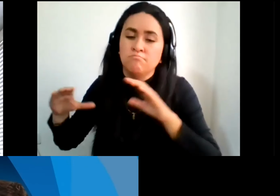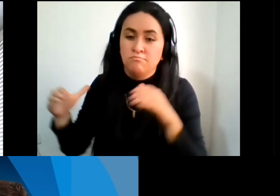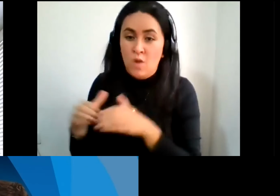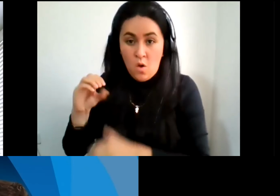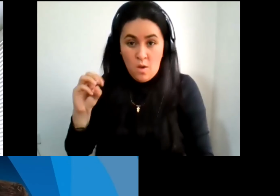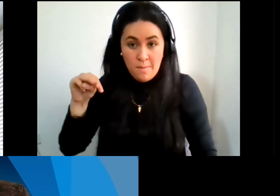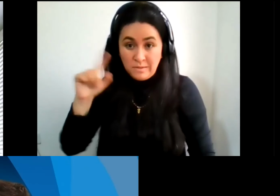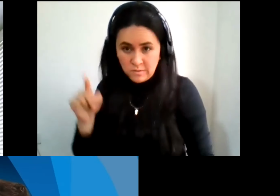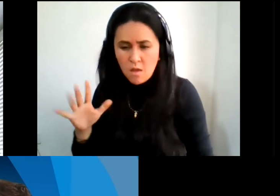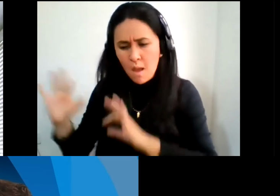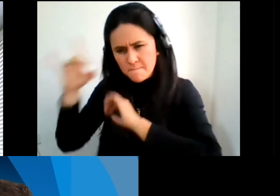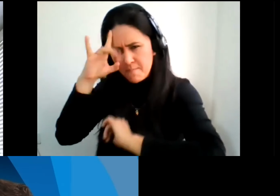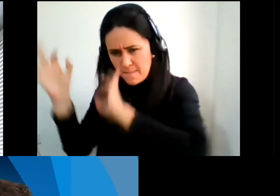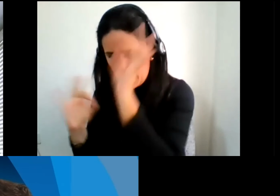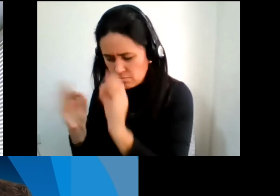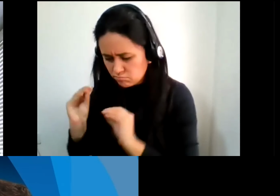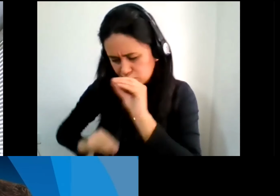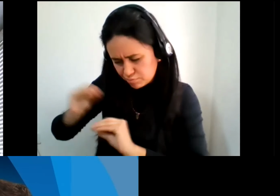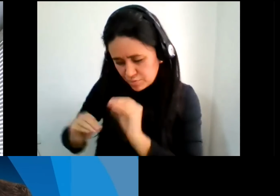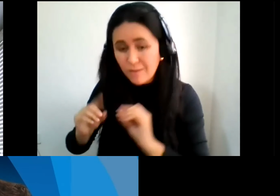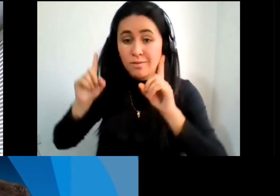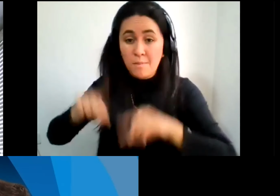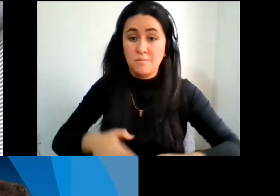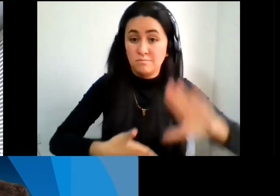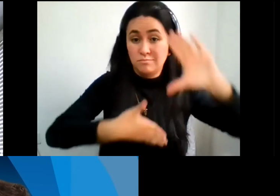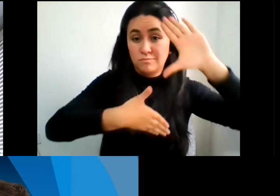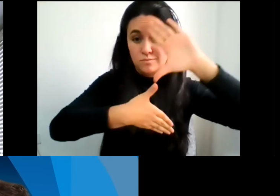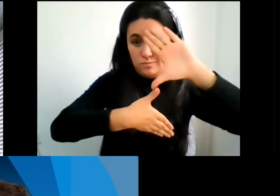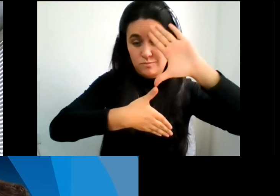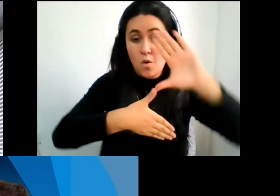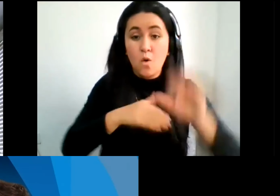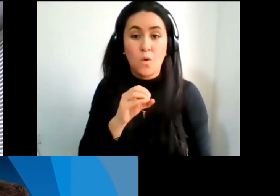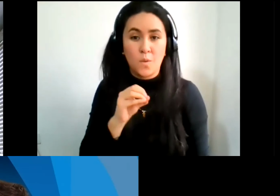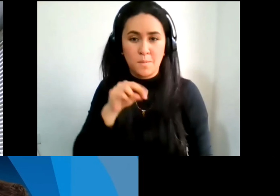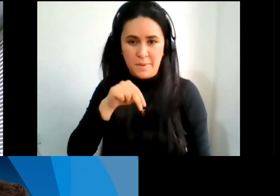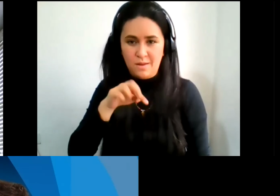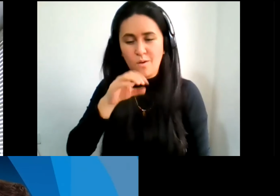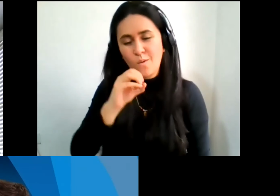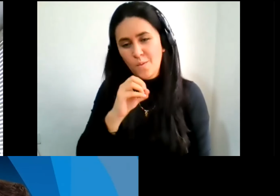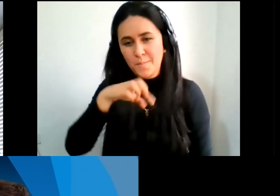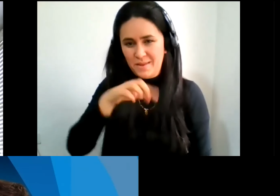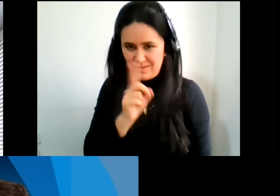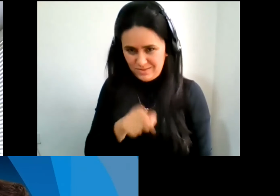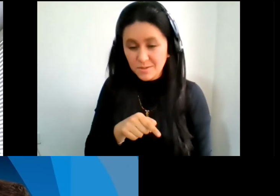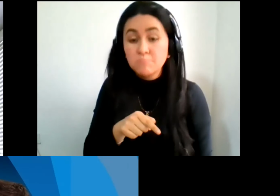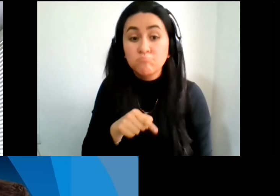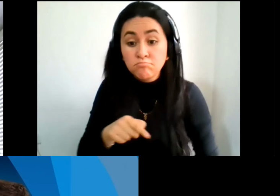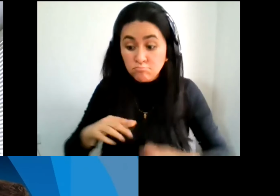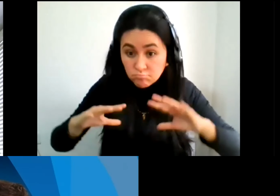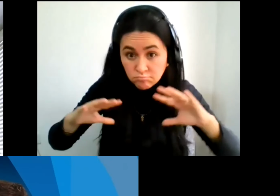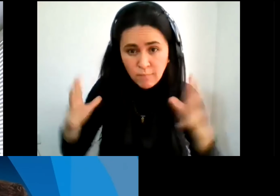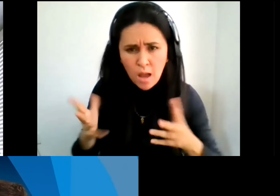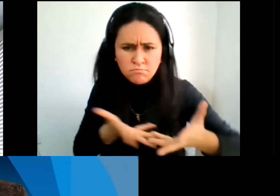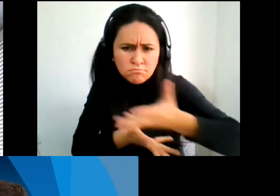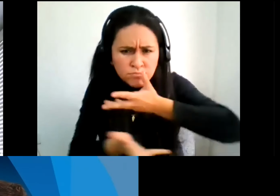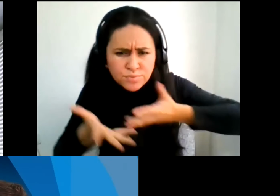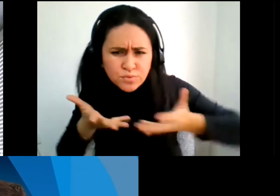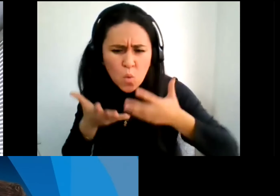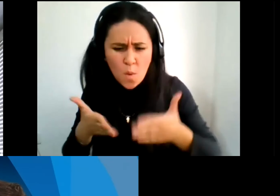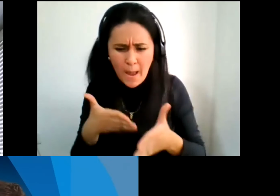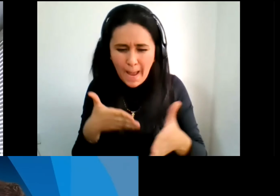Organization and also the Pan American Health Organization, in fact, reviewing the different types